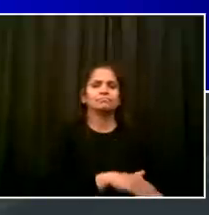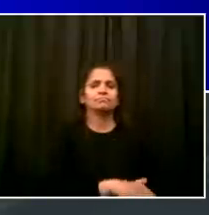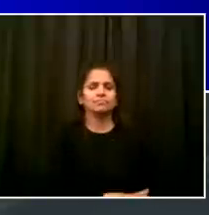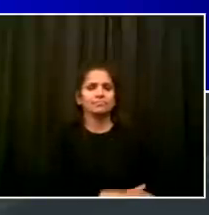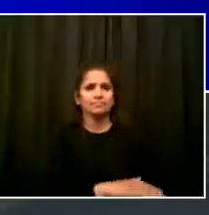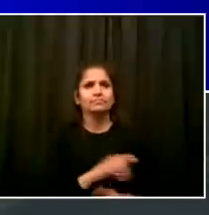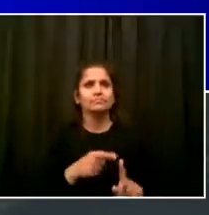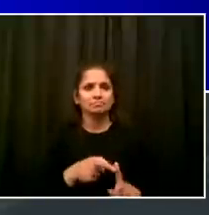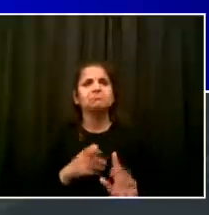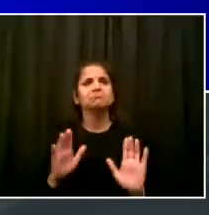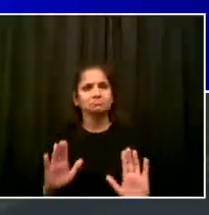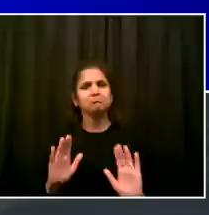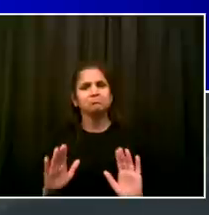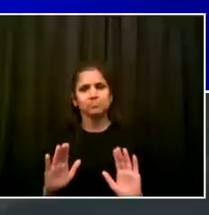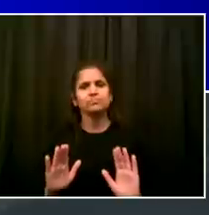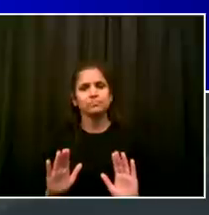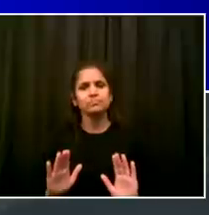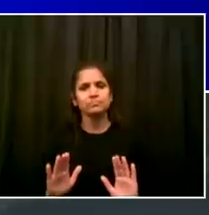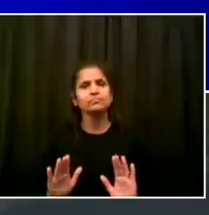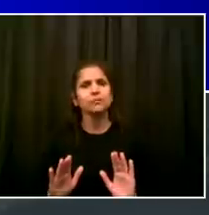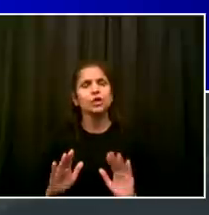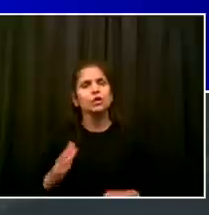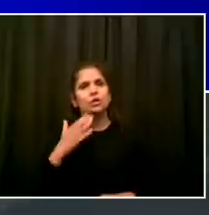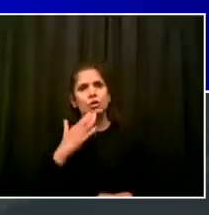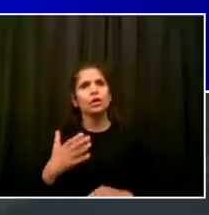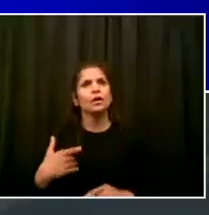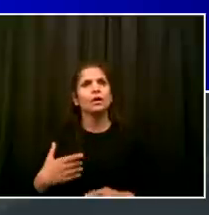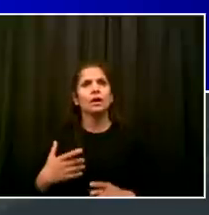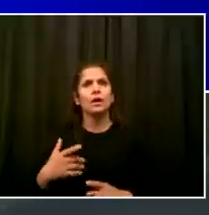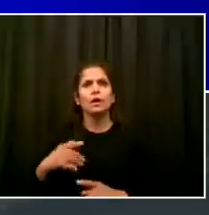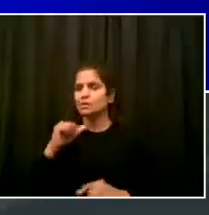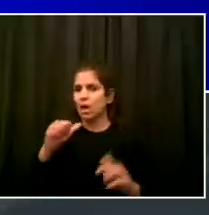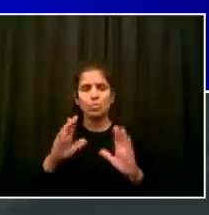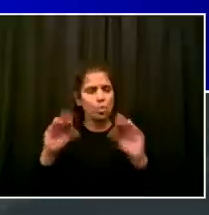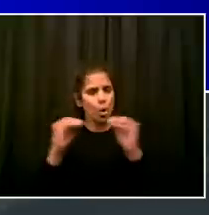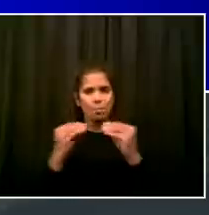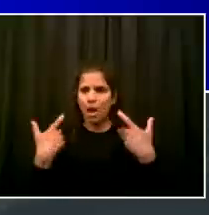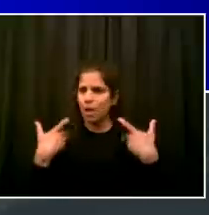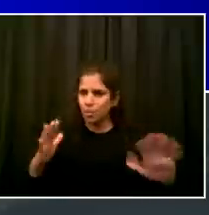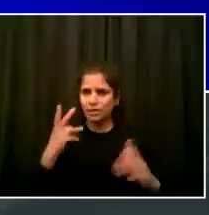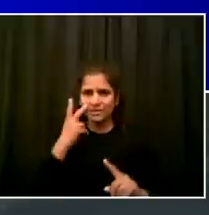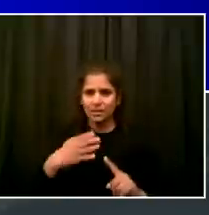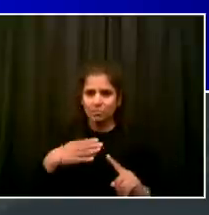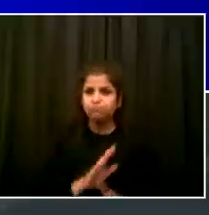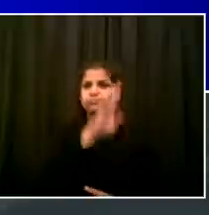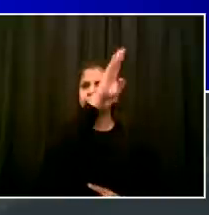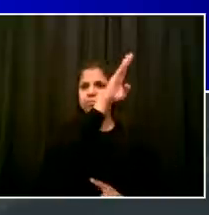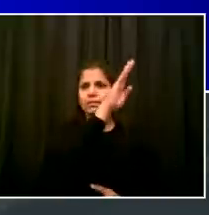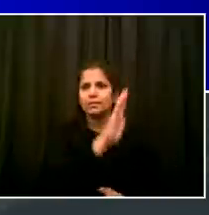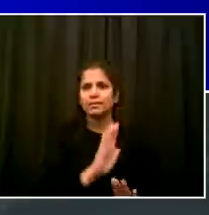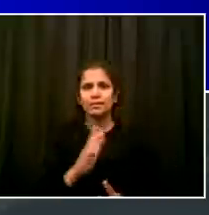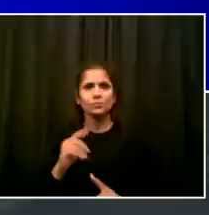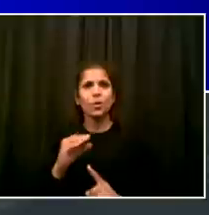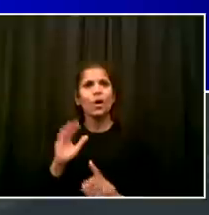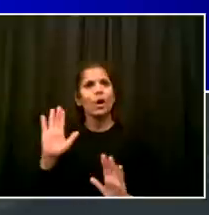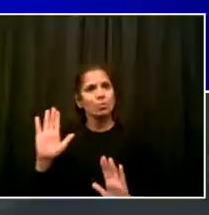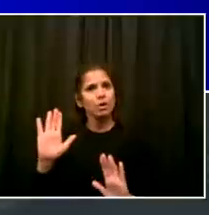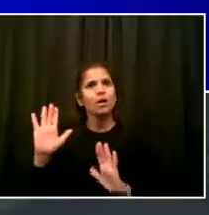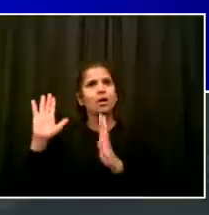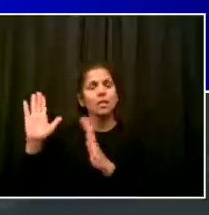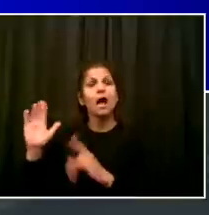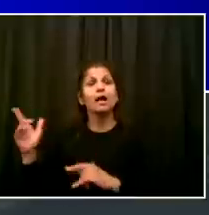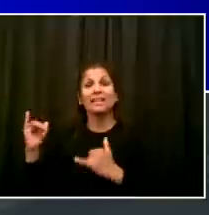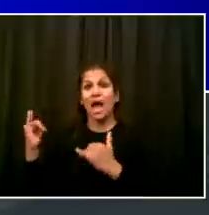progress, that we've gotten to a point that is the kind of level we were hoping for and we were hoping we could sustain. And I